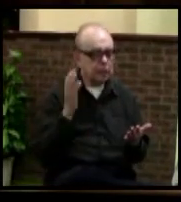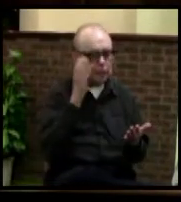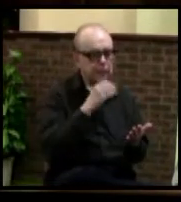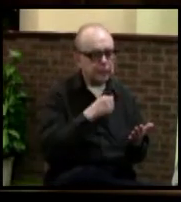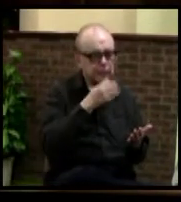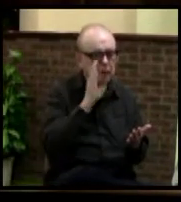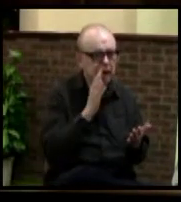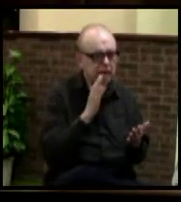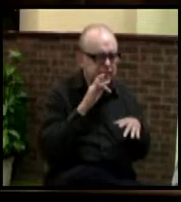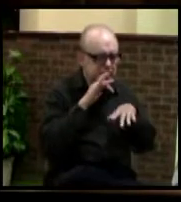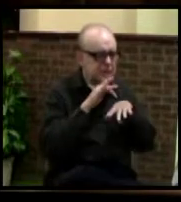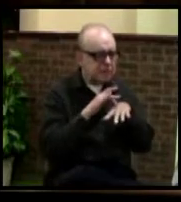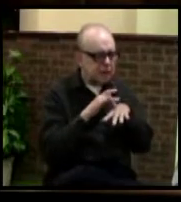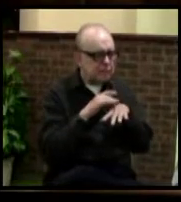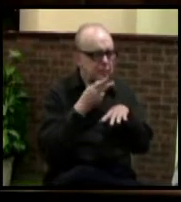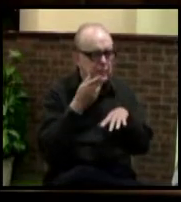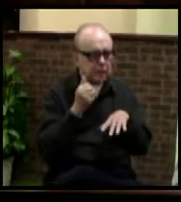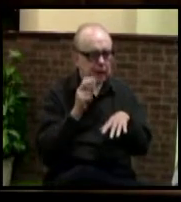handprint.